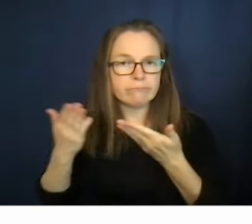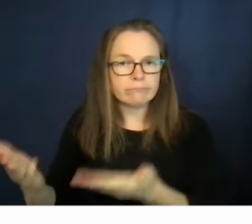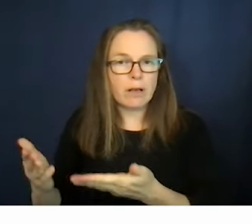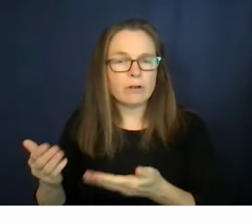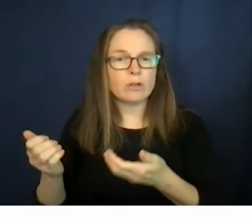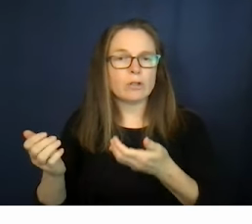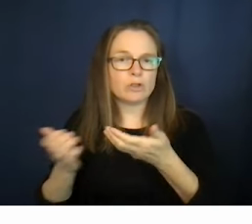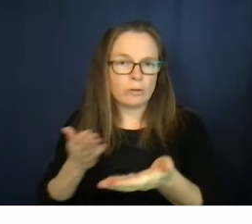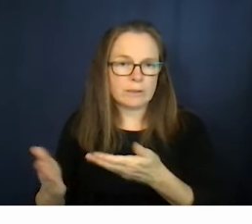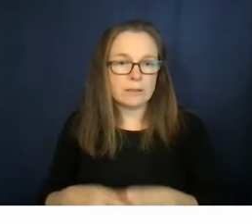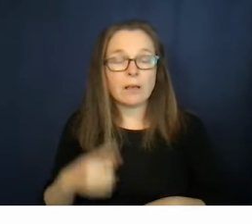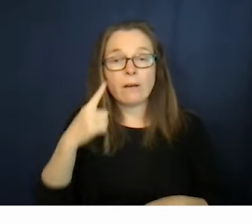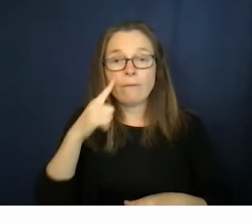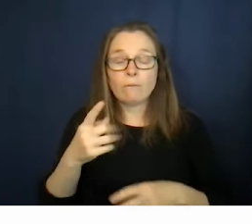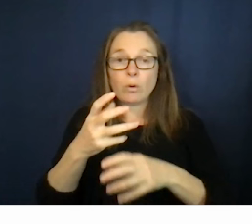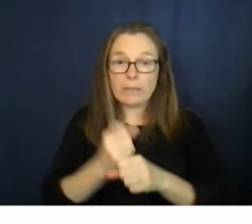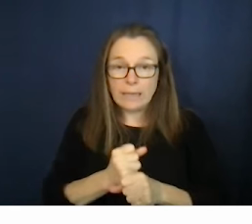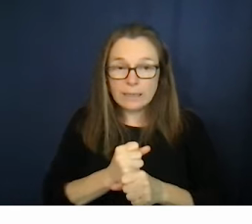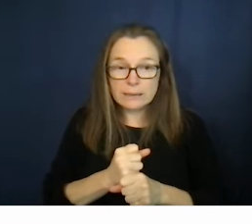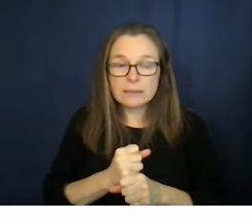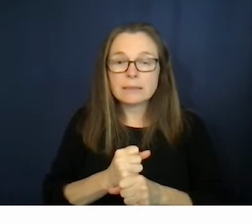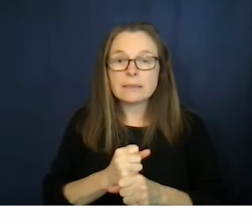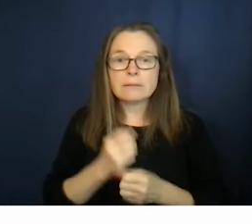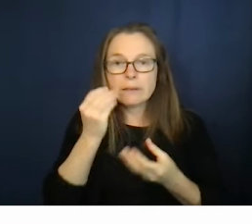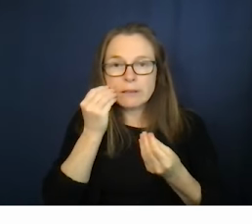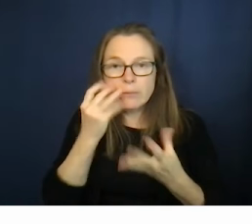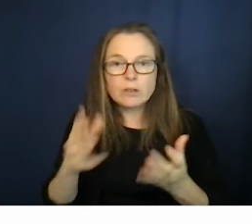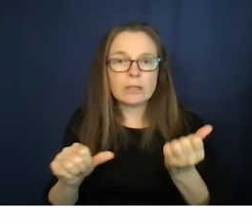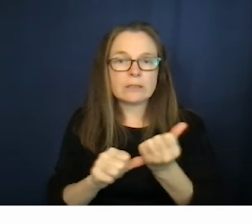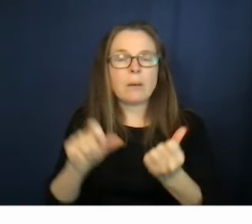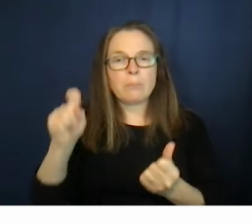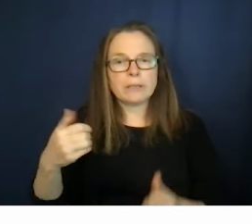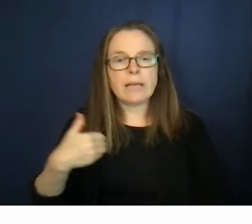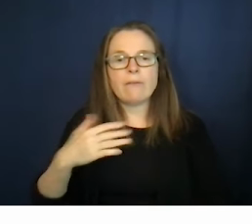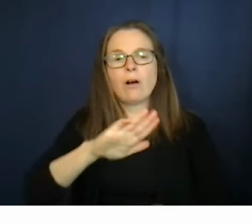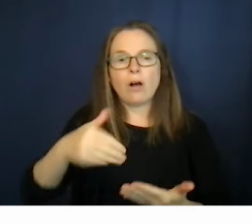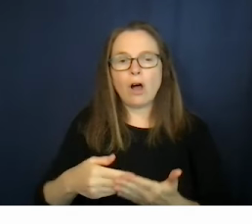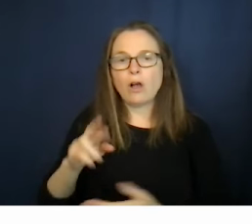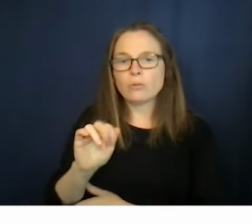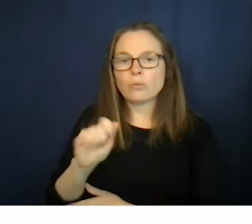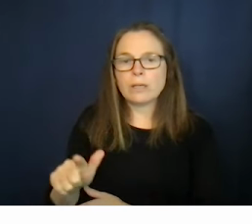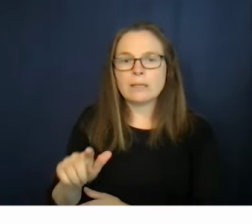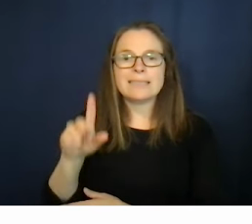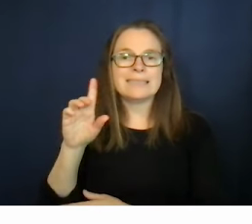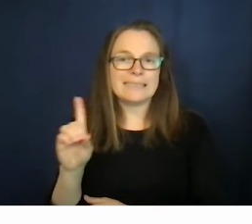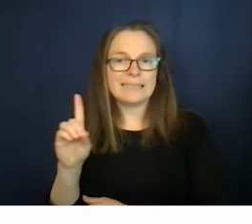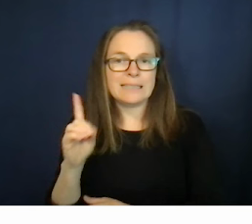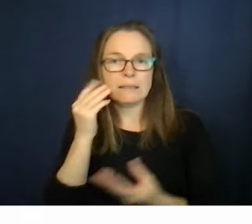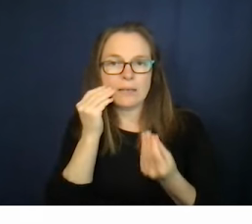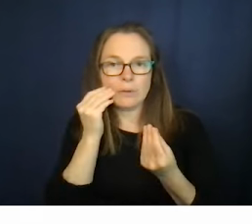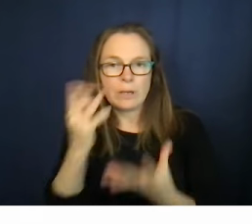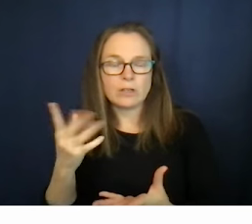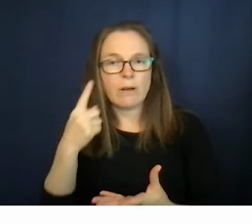rate, you need to have all of the Real D and SOGI information entered into GetCare. Staff will